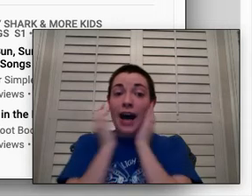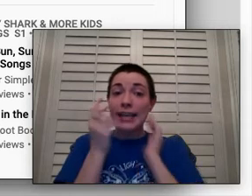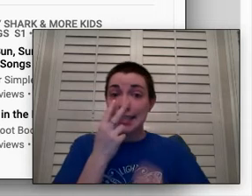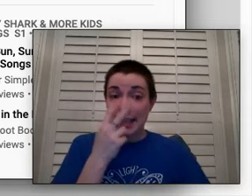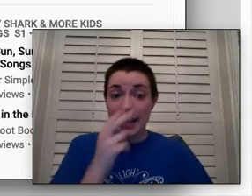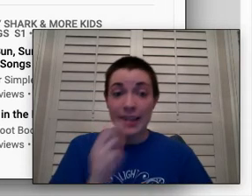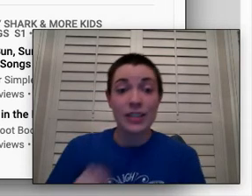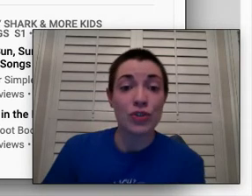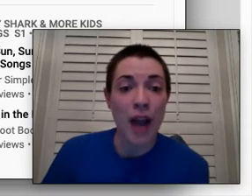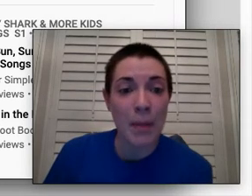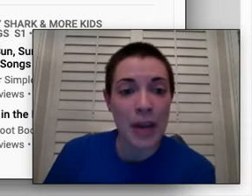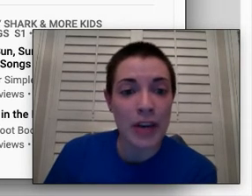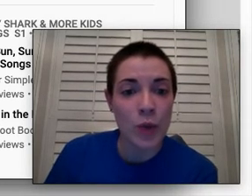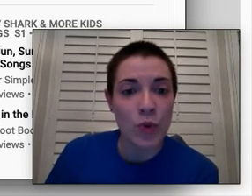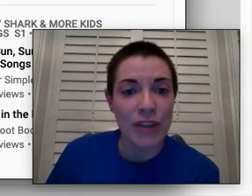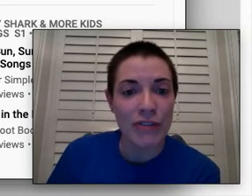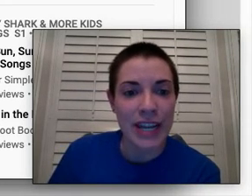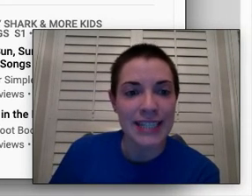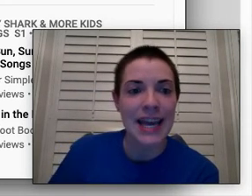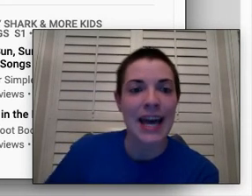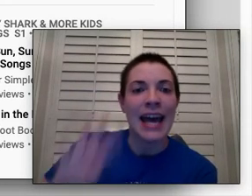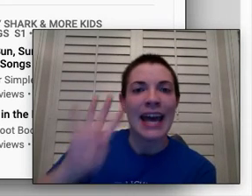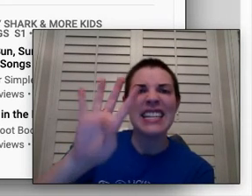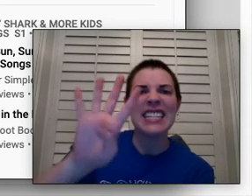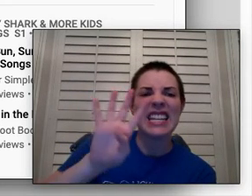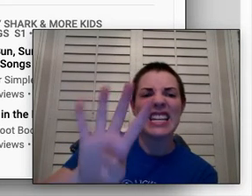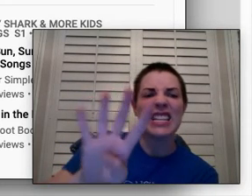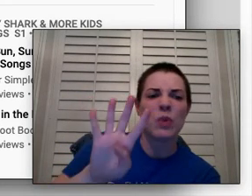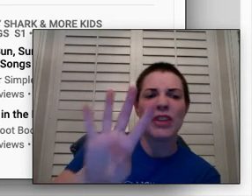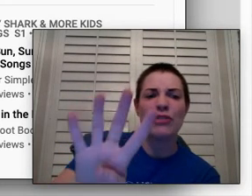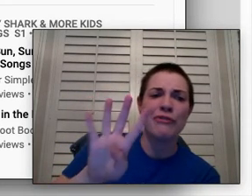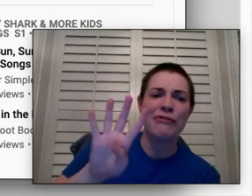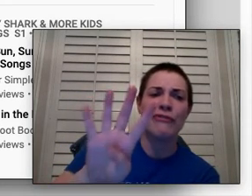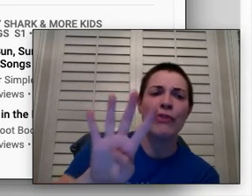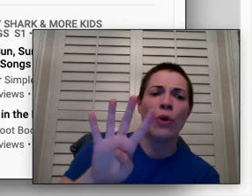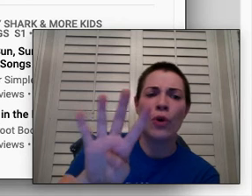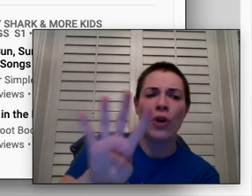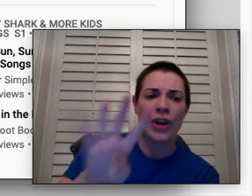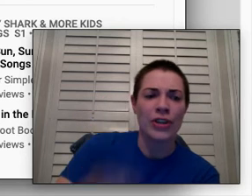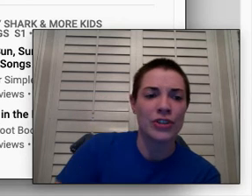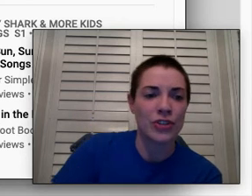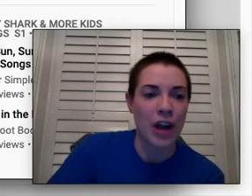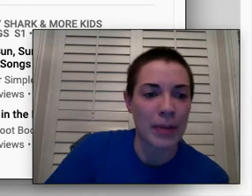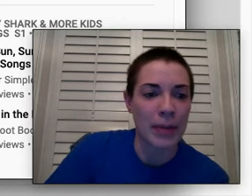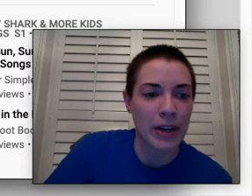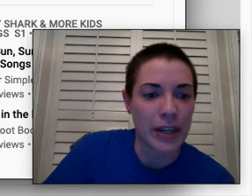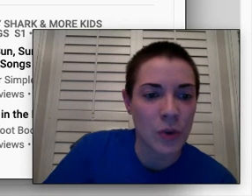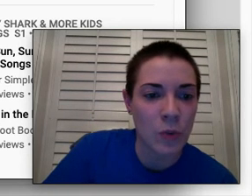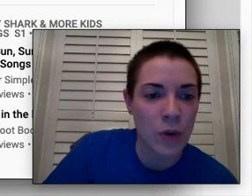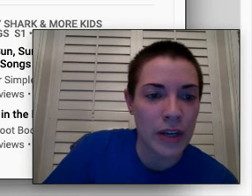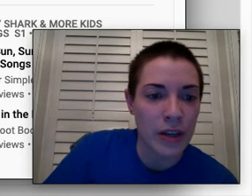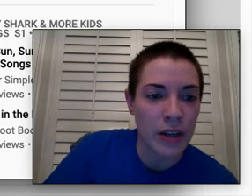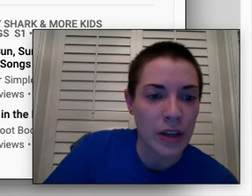I see a strawberry, una fresa, and he's going to eat his way through 4 strawberries. 1,